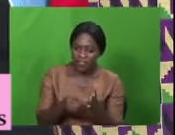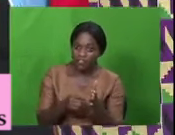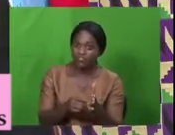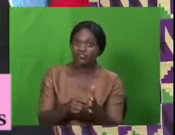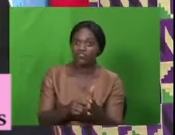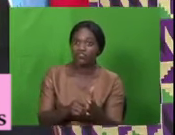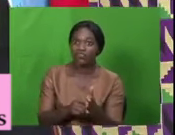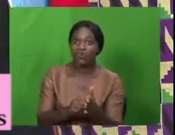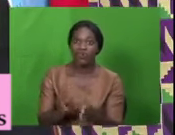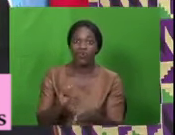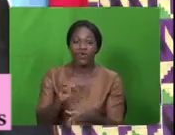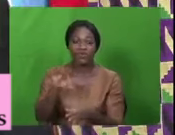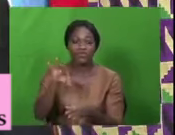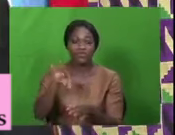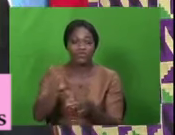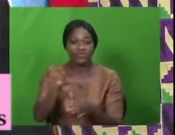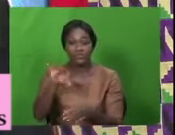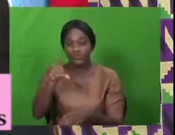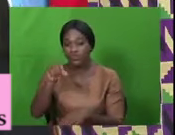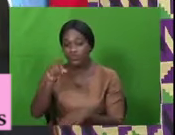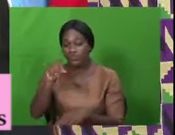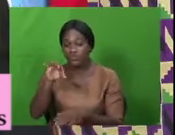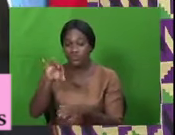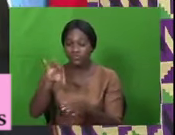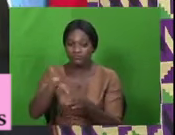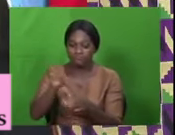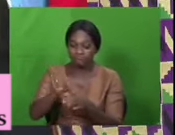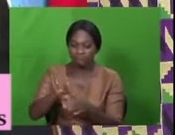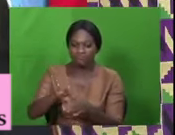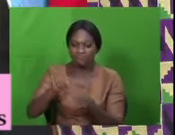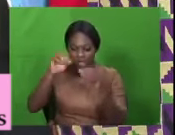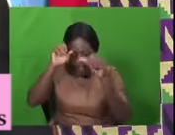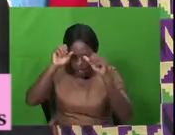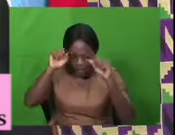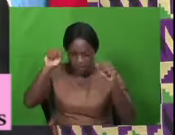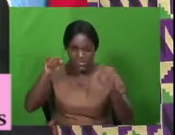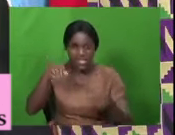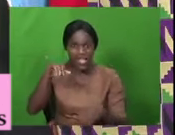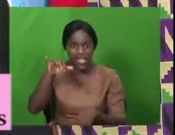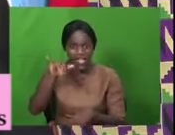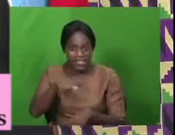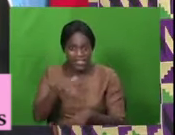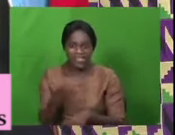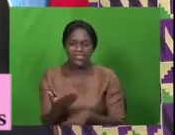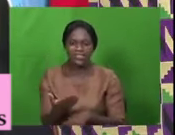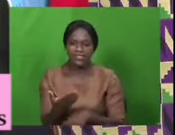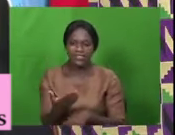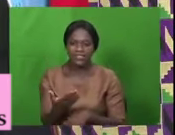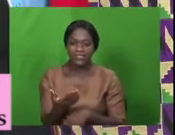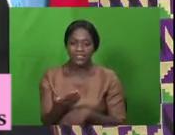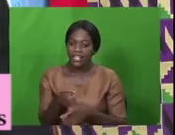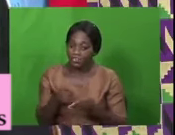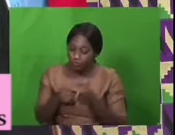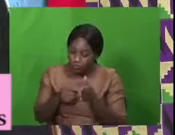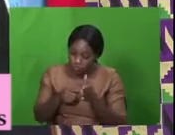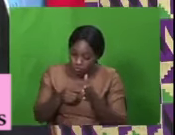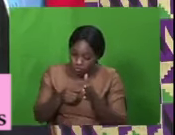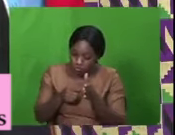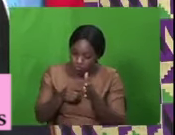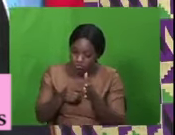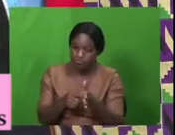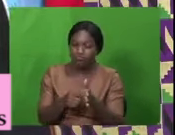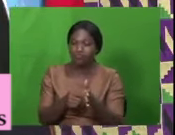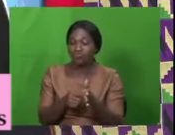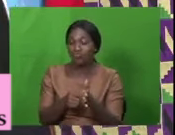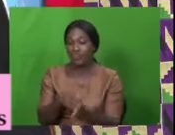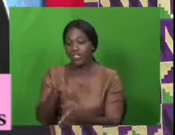2020 presidential election, which were unanimously endorsed and upheld by the